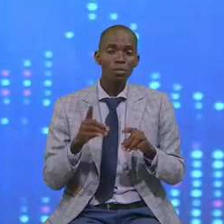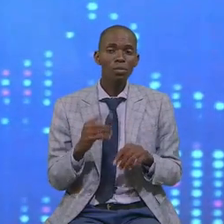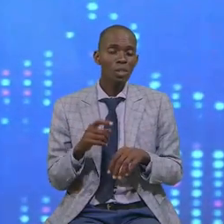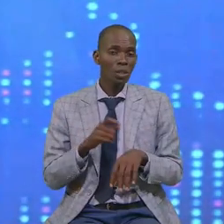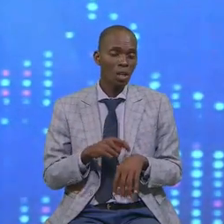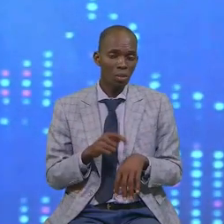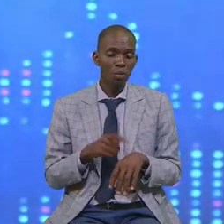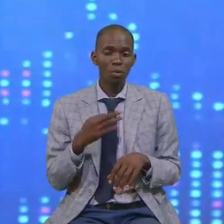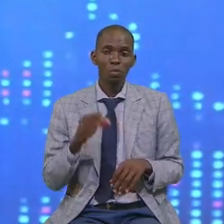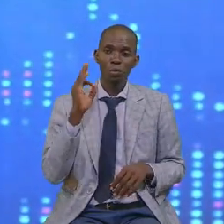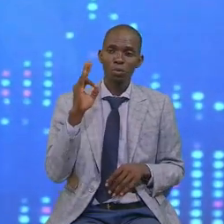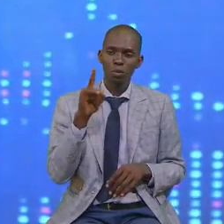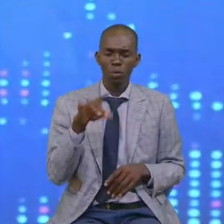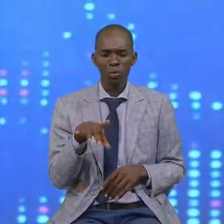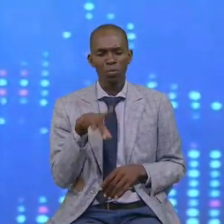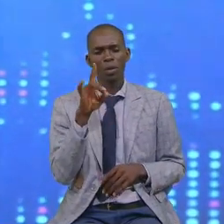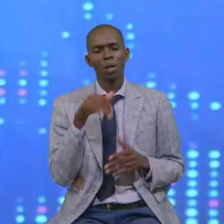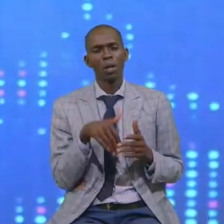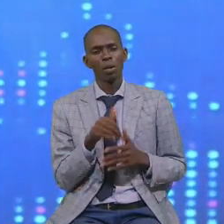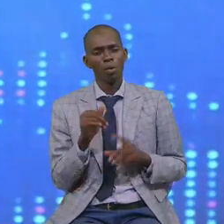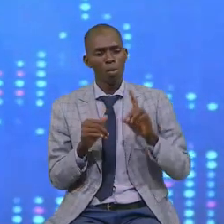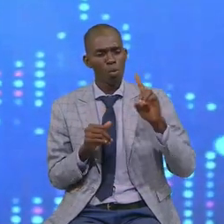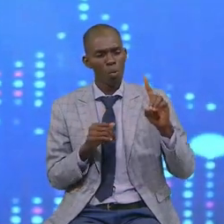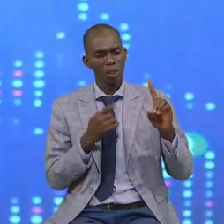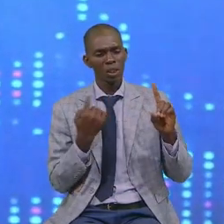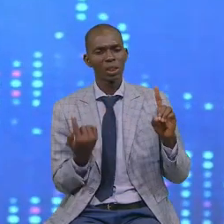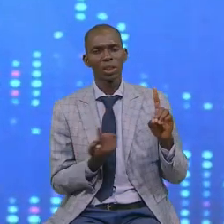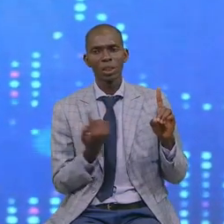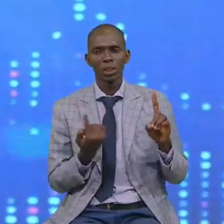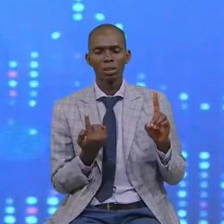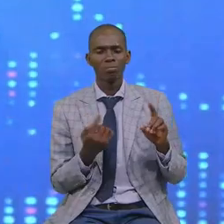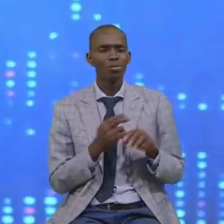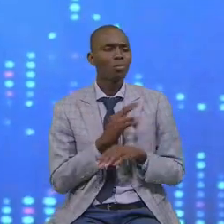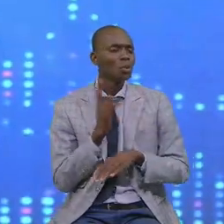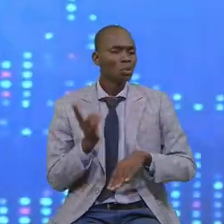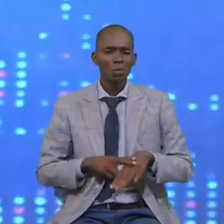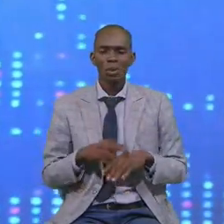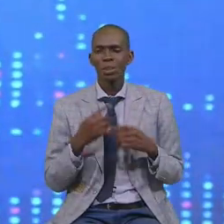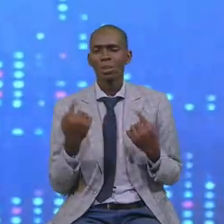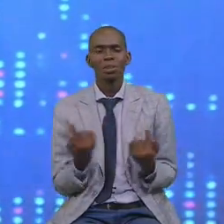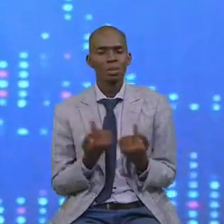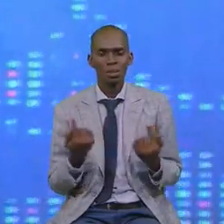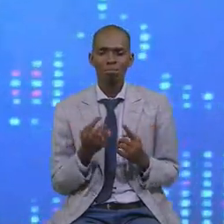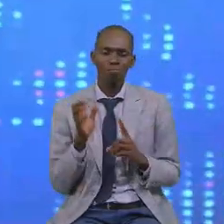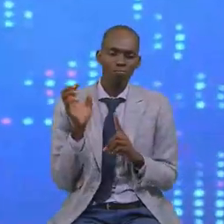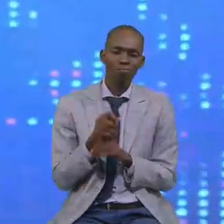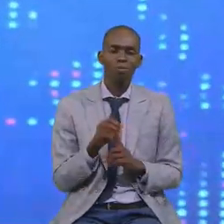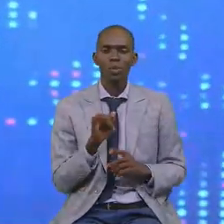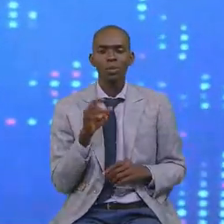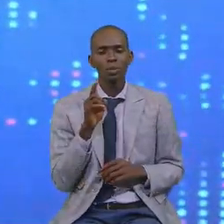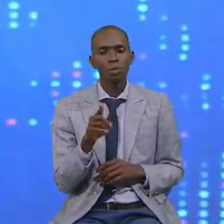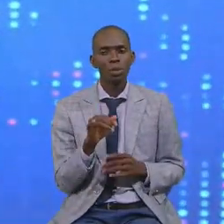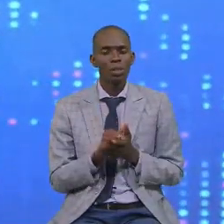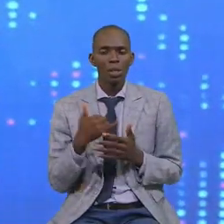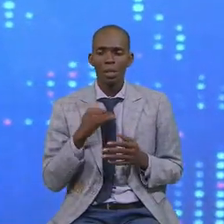discovered what sin, besetting sin, that had been plaguing your